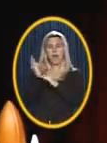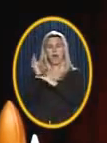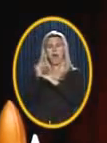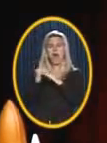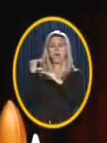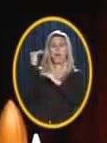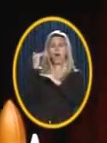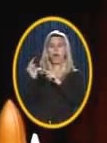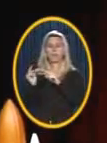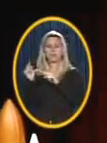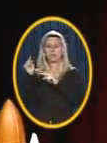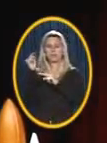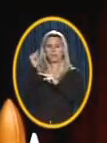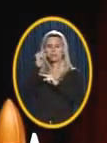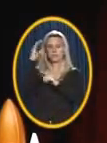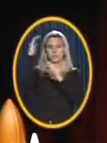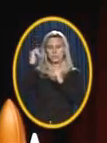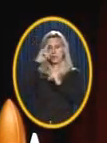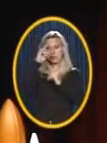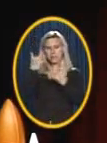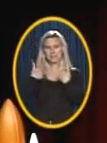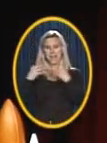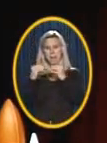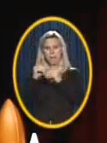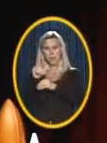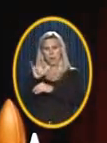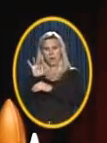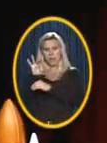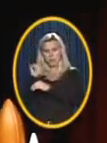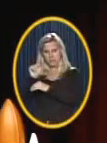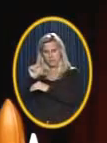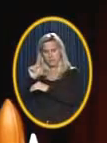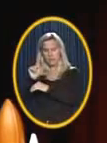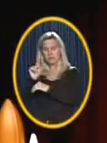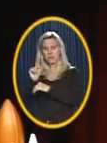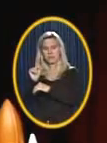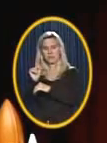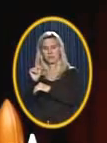had more lift. It also proved again, as John indicated, on landing.